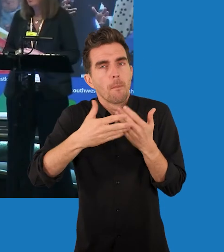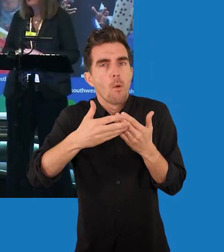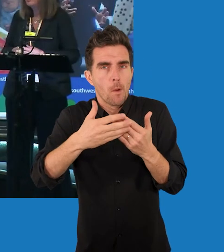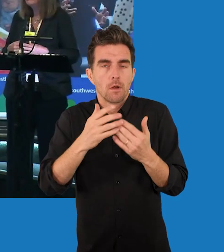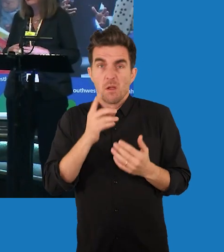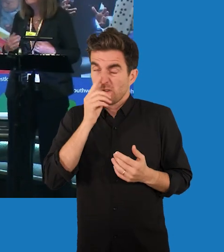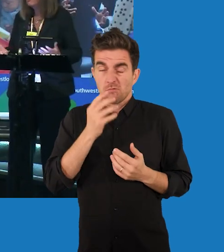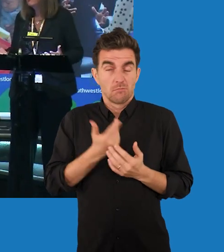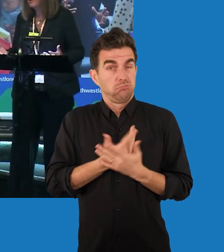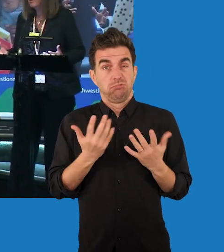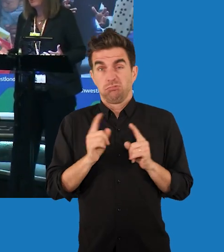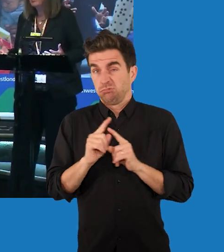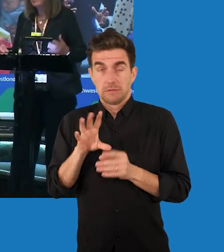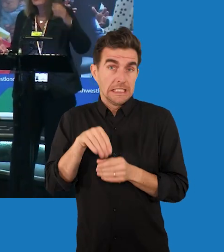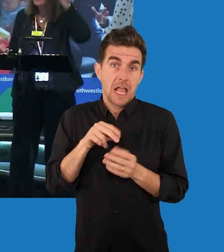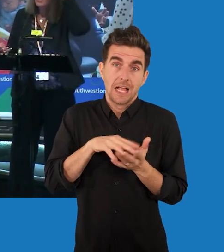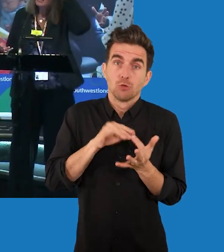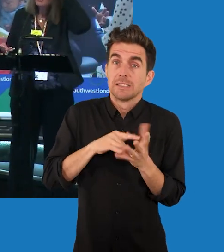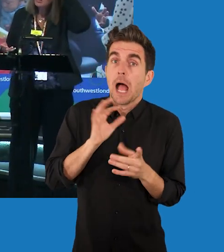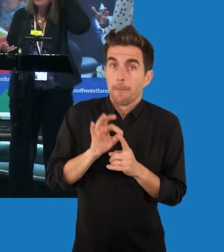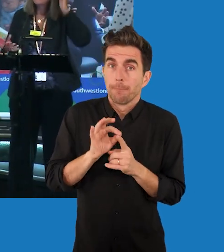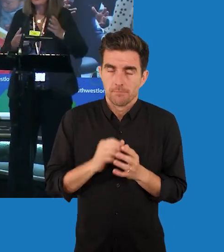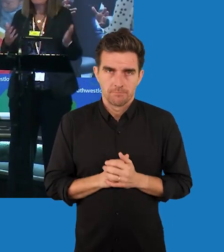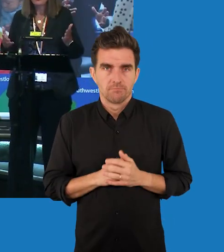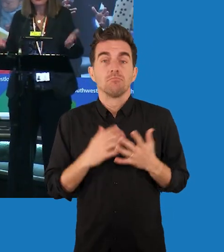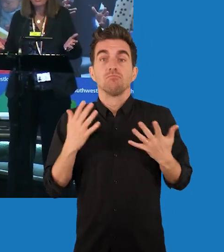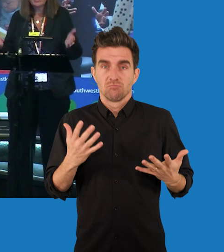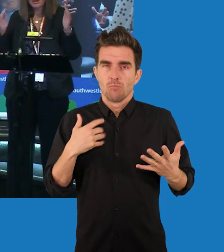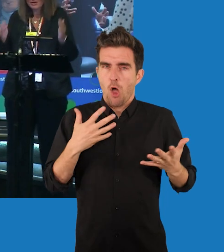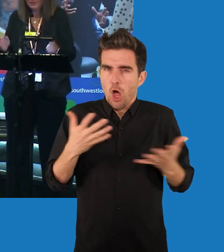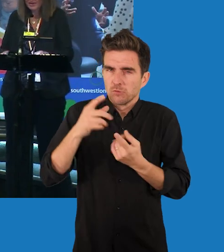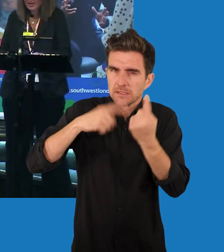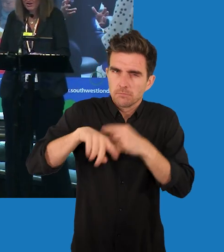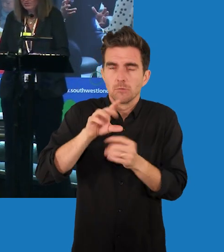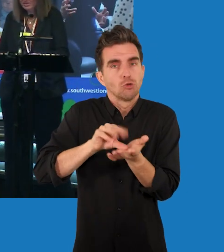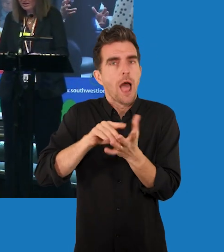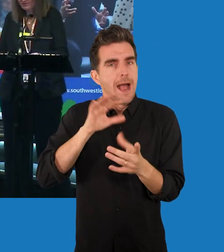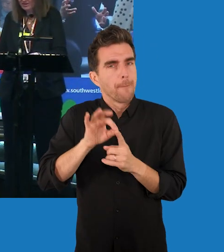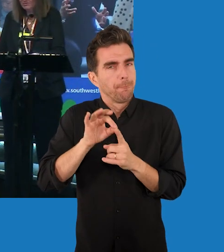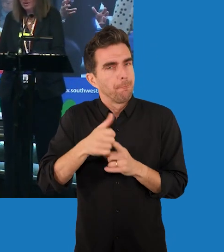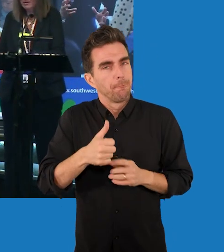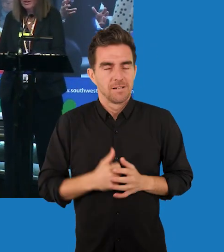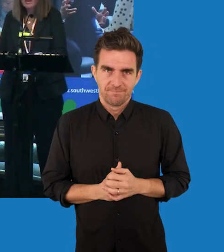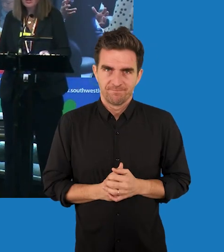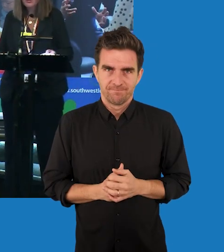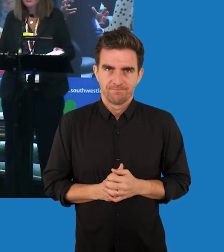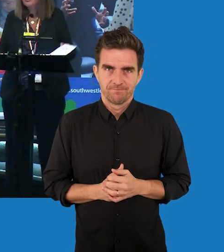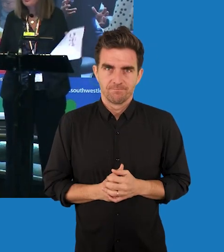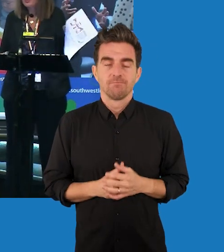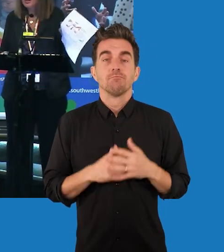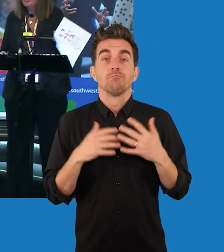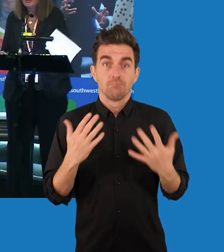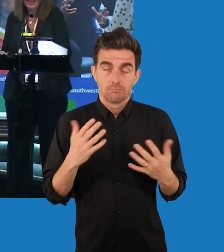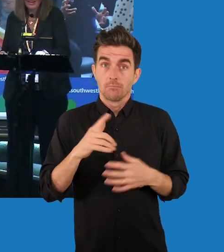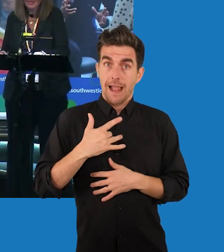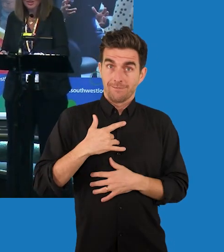NHS app will be used a lot more by the NHS, and it will be used for many more things. So definitely, I would encourage everyone to download